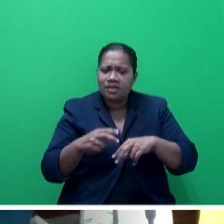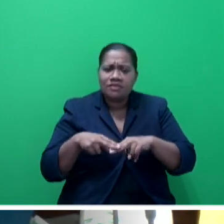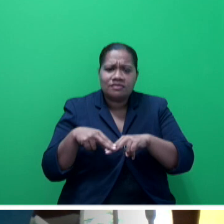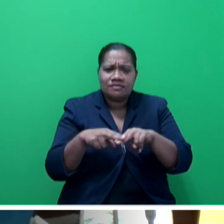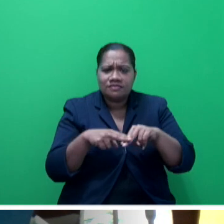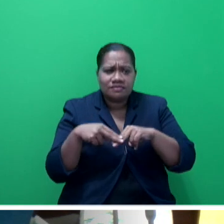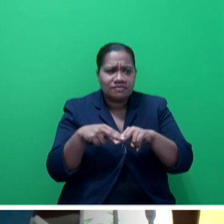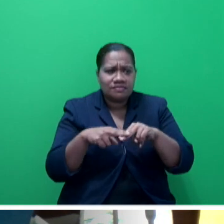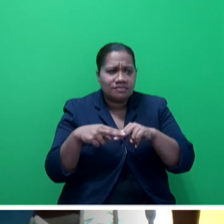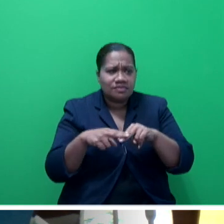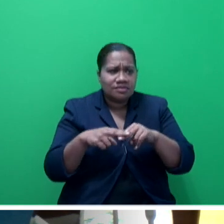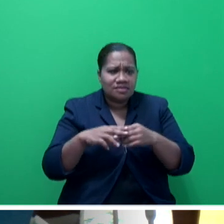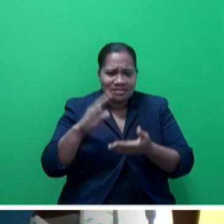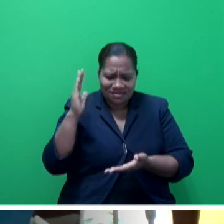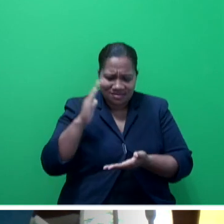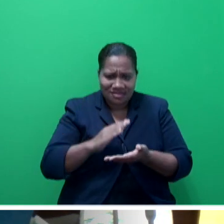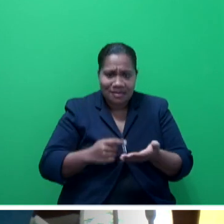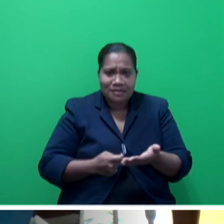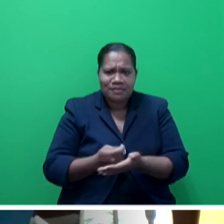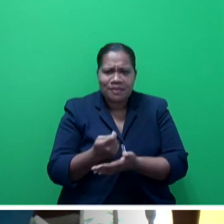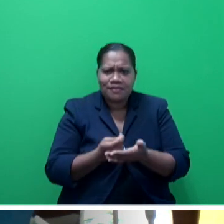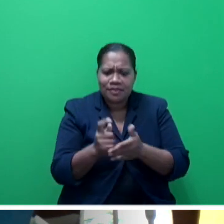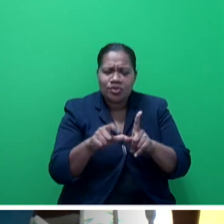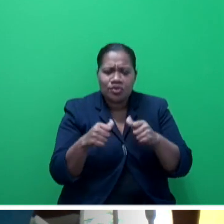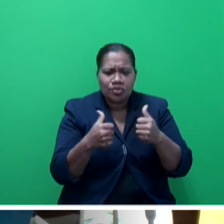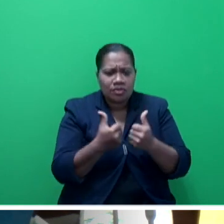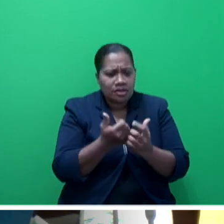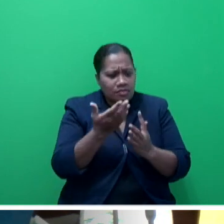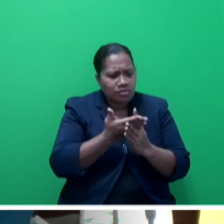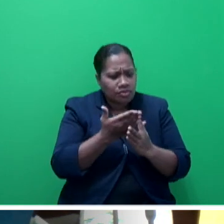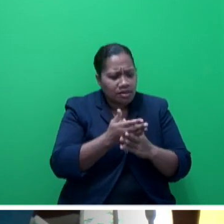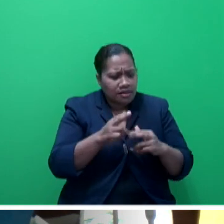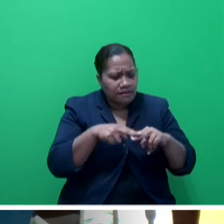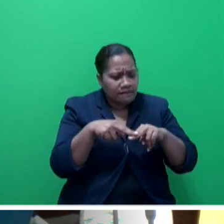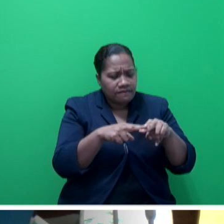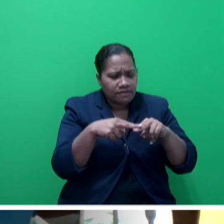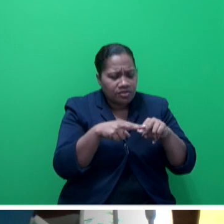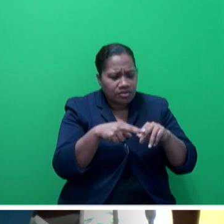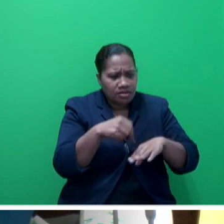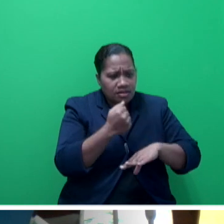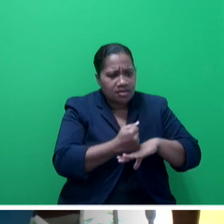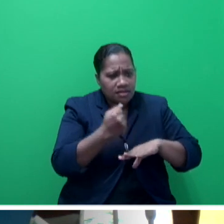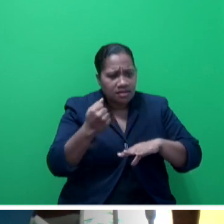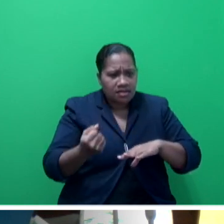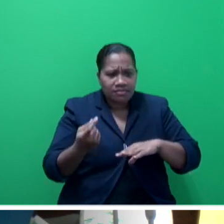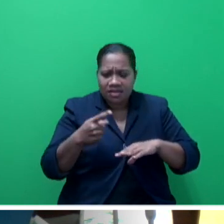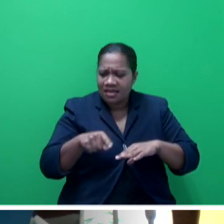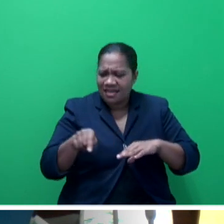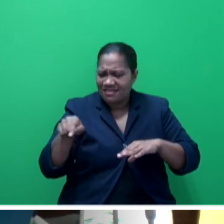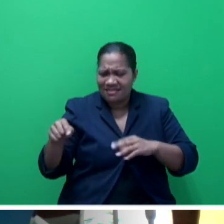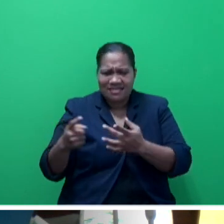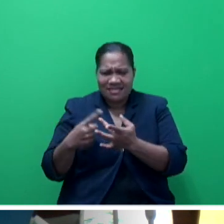reduction payment agreement between the Fijian Government and the Forest Carbon Partnership Facility, or ERPA as we call